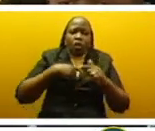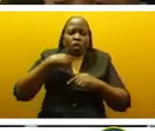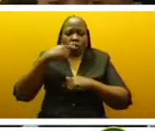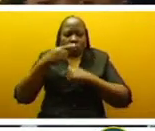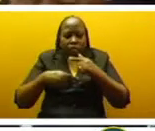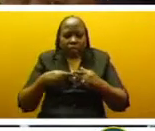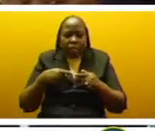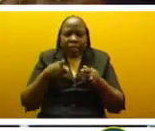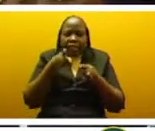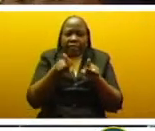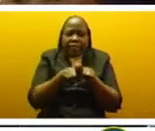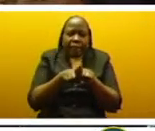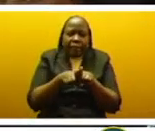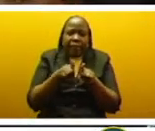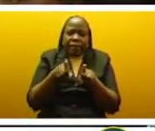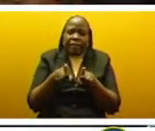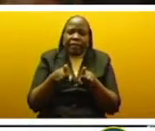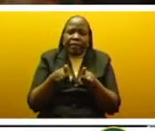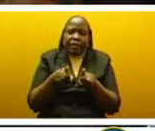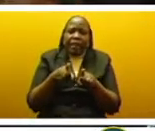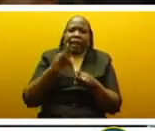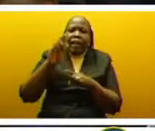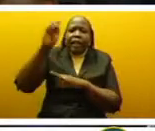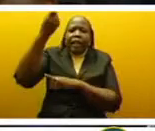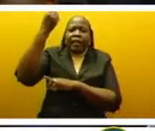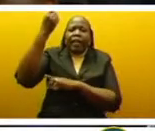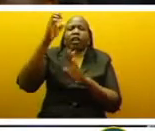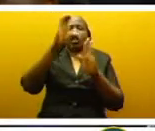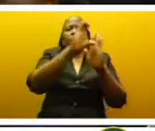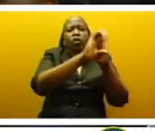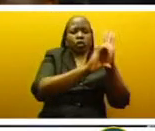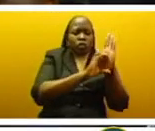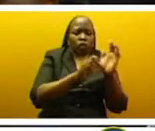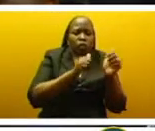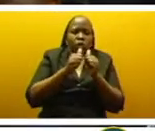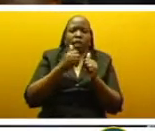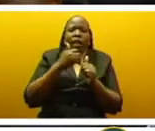is the beauty of this Wanjiku Constitution that we have. It's